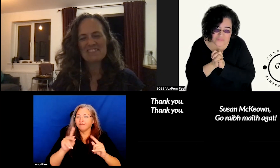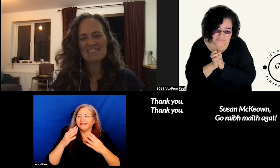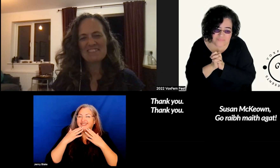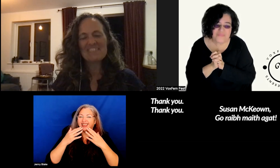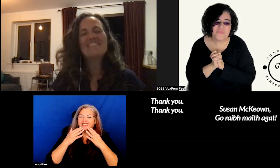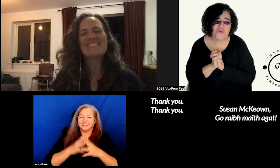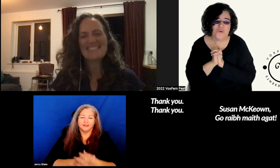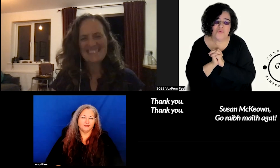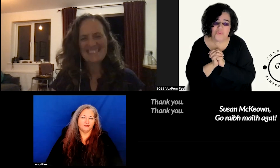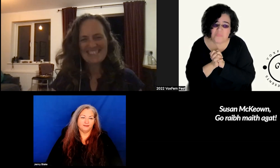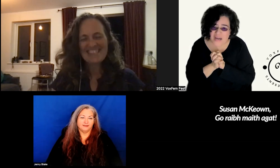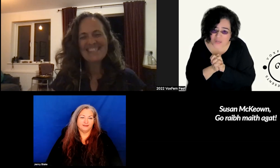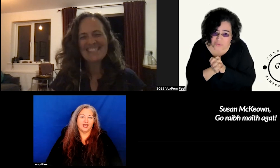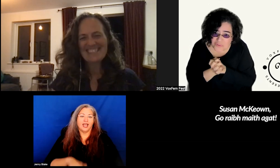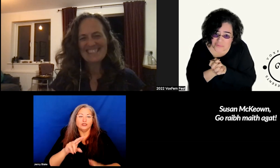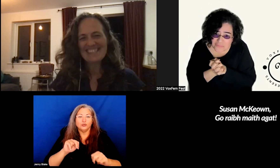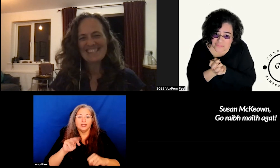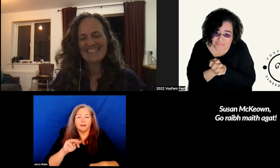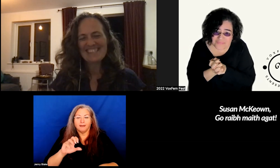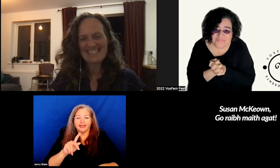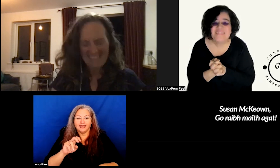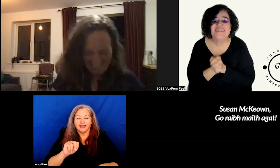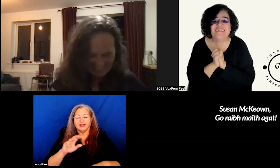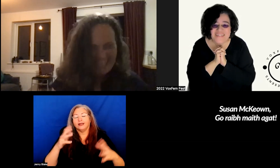McKeown, Guru Mahagut.